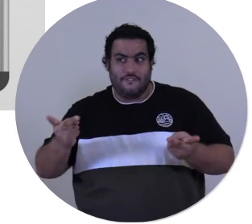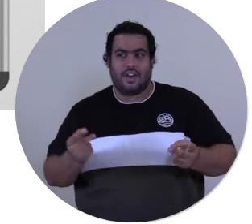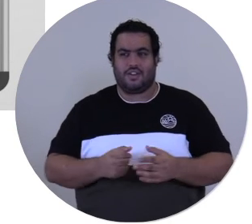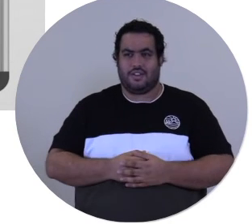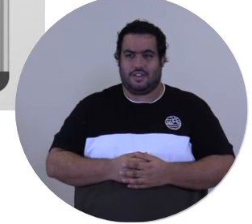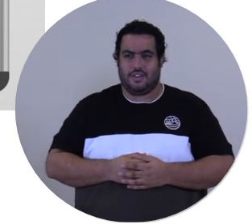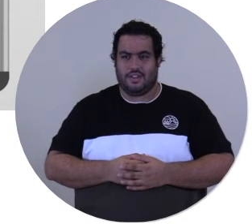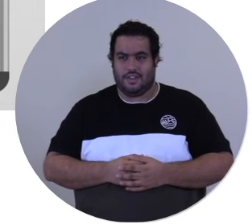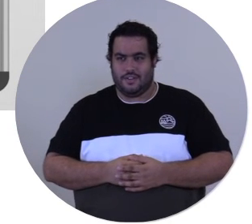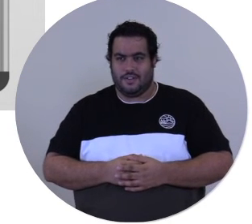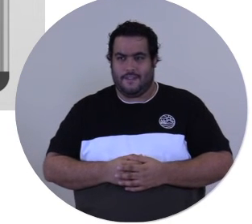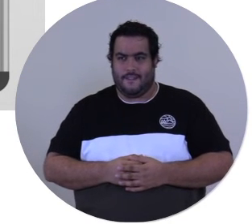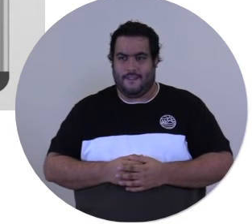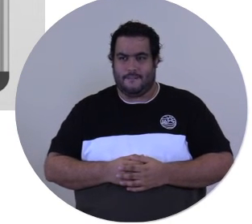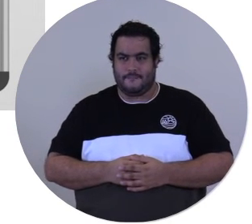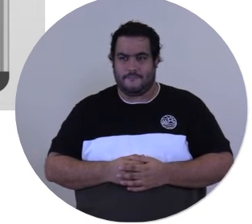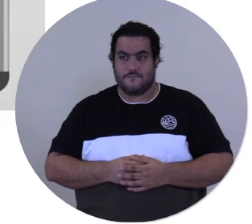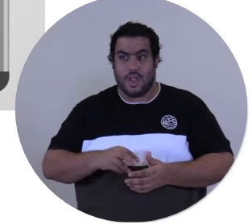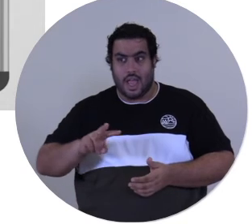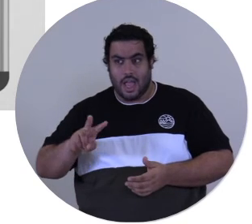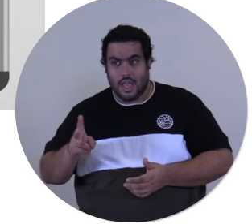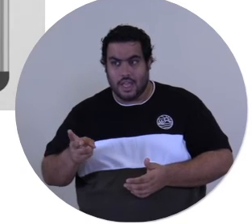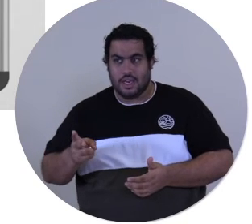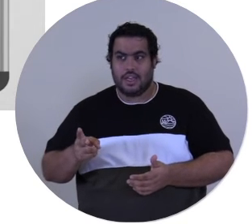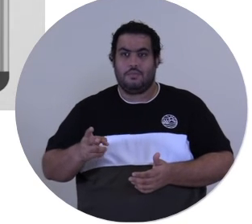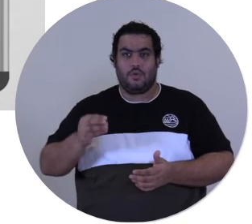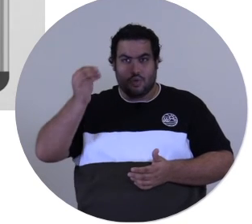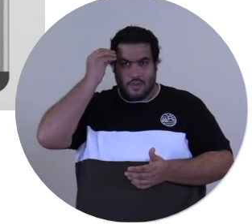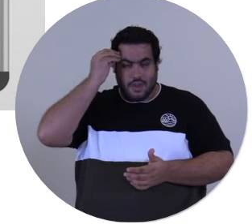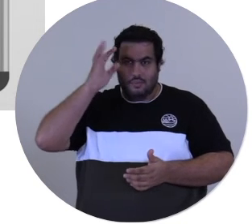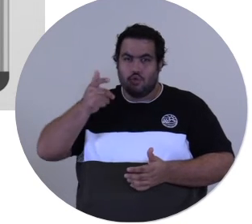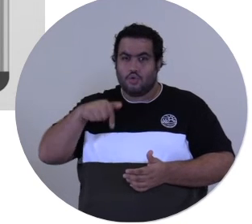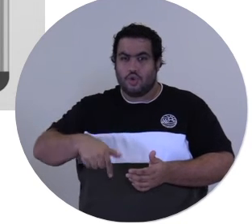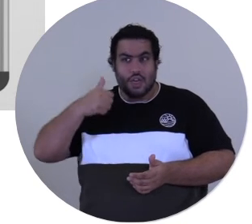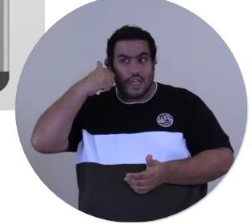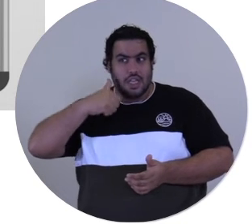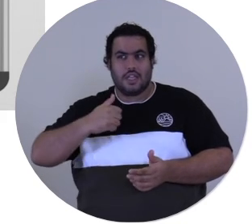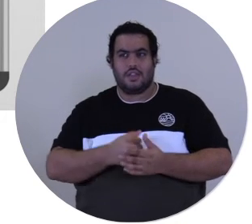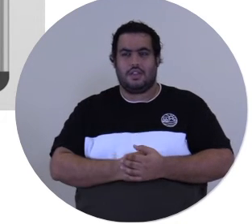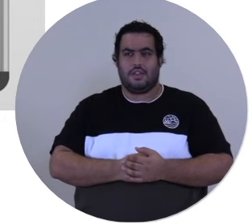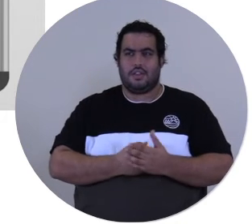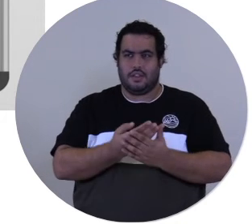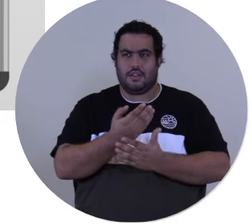new, unusual ones to be more modernistic. So, both.